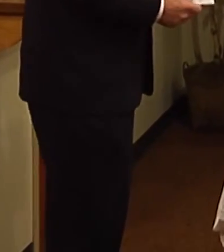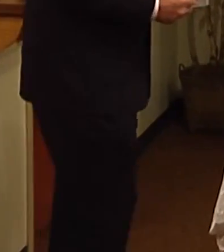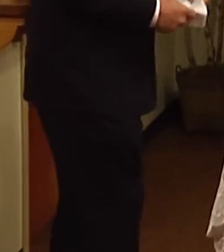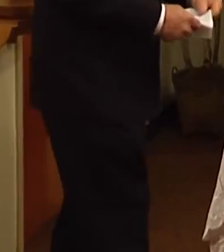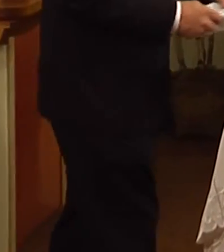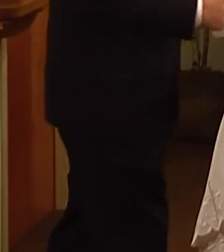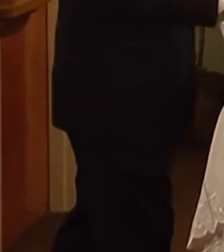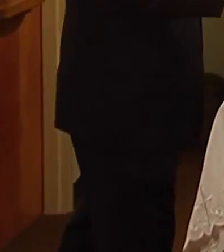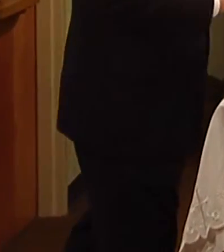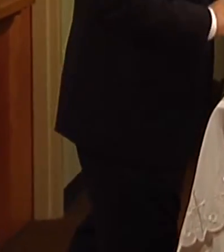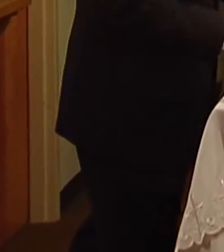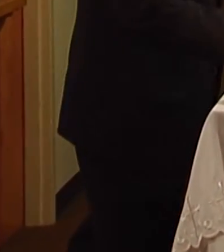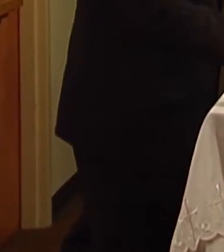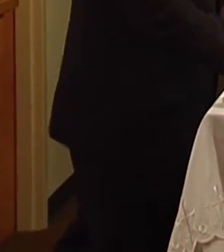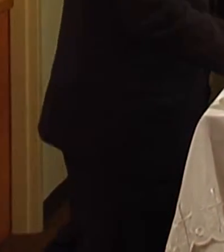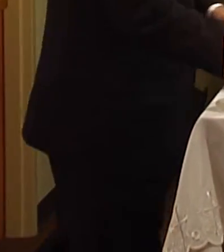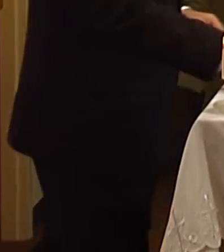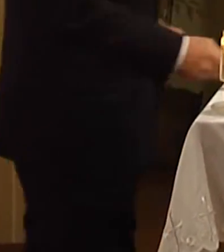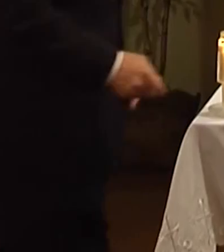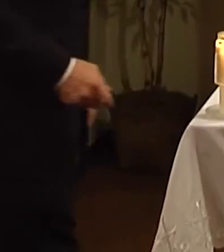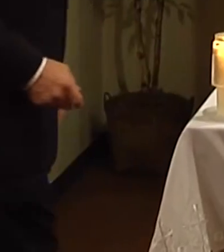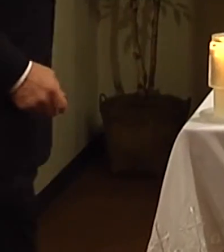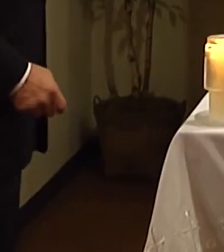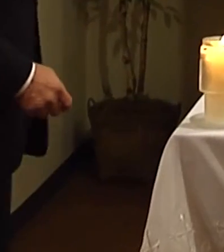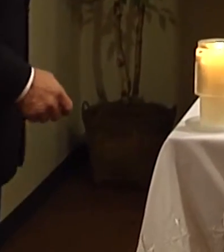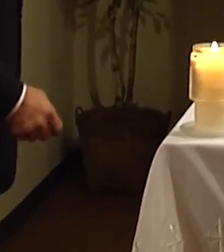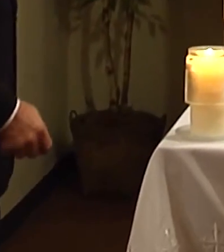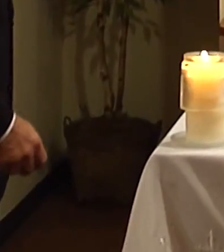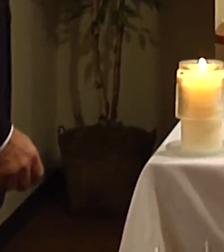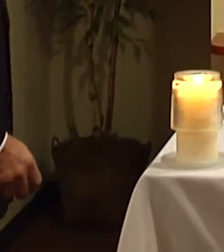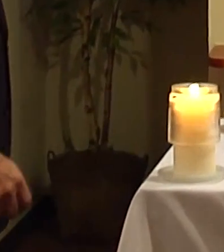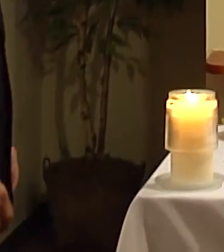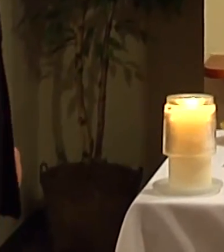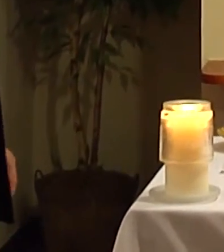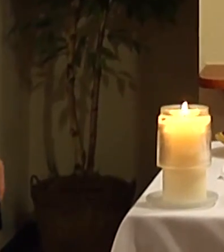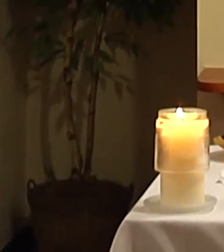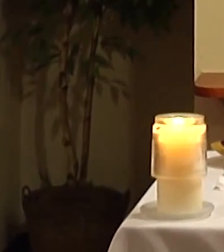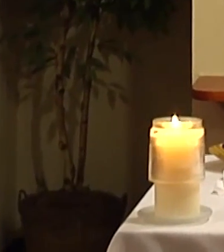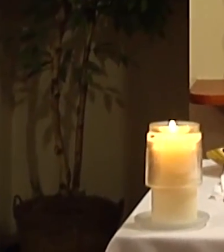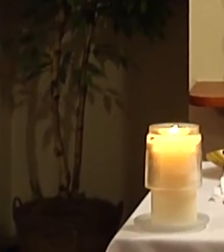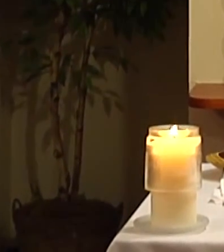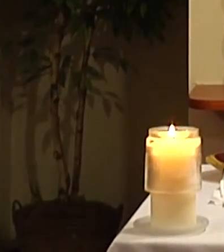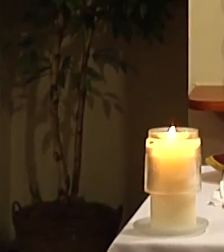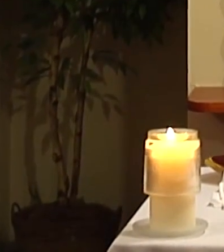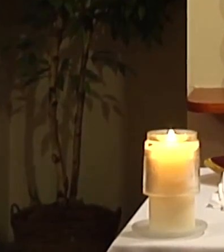The bridge.